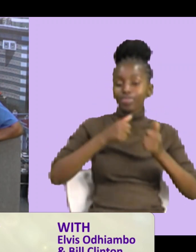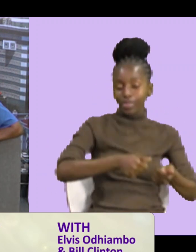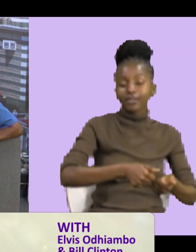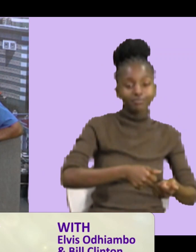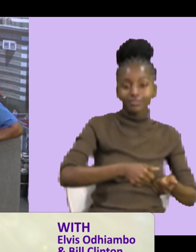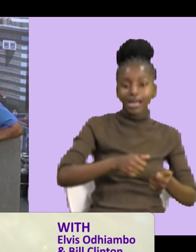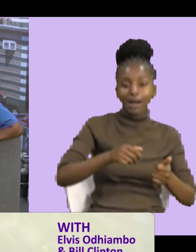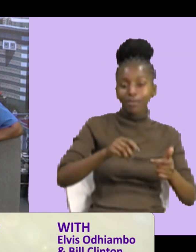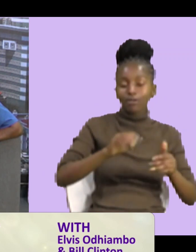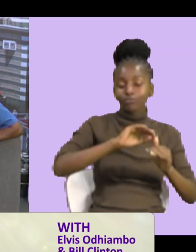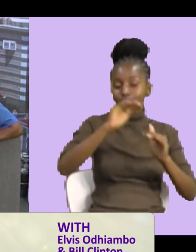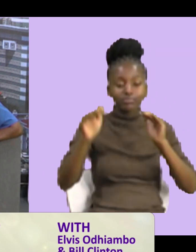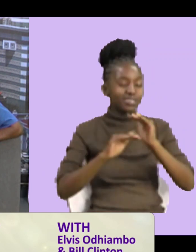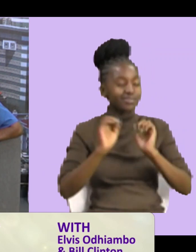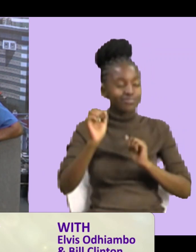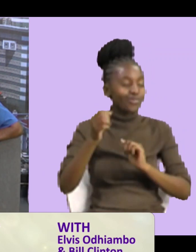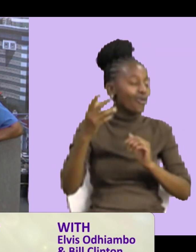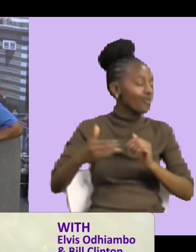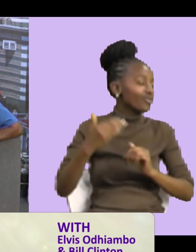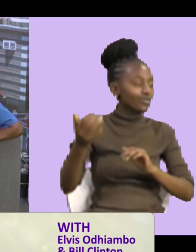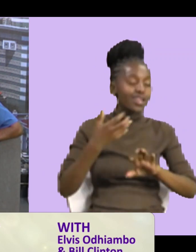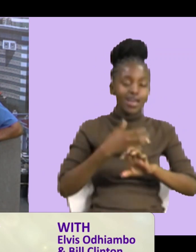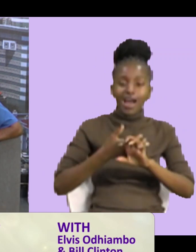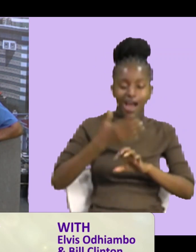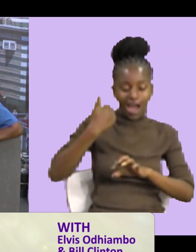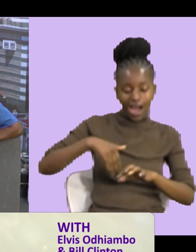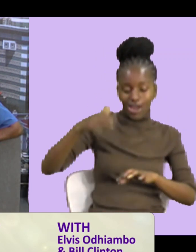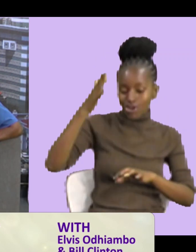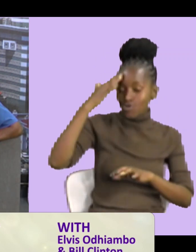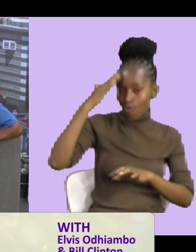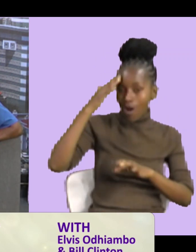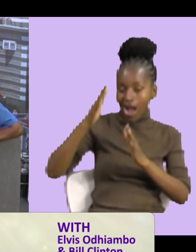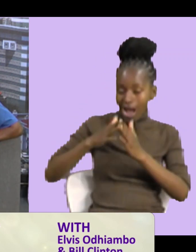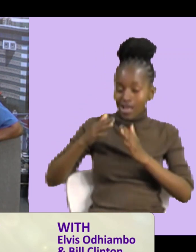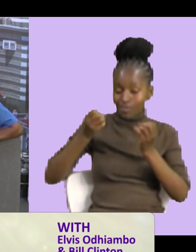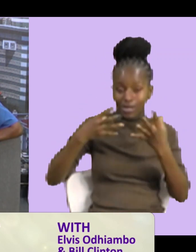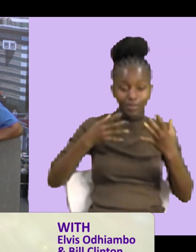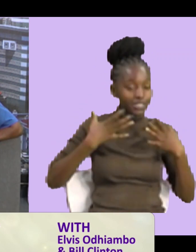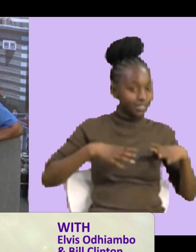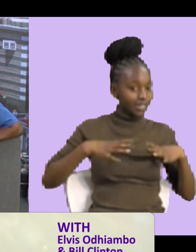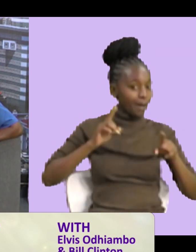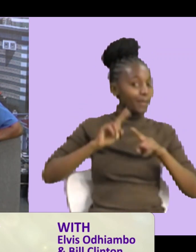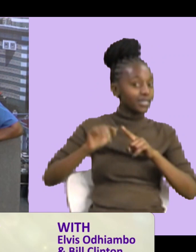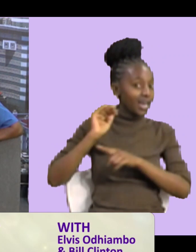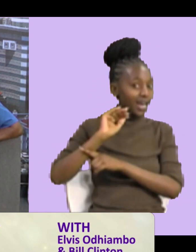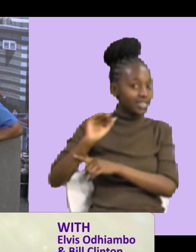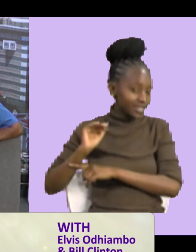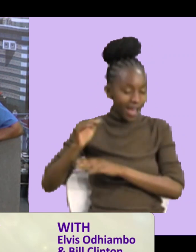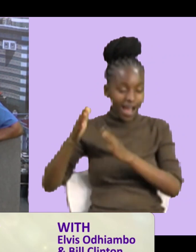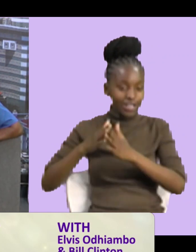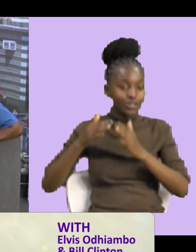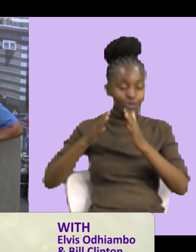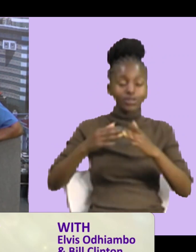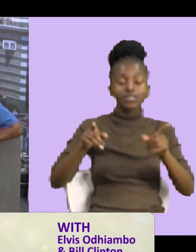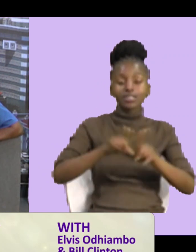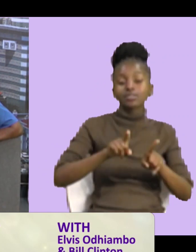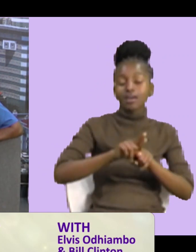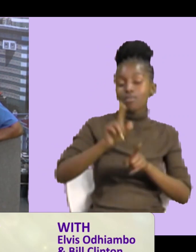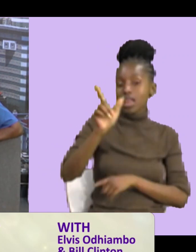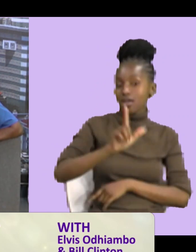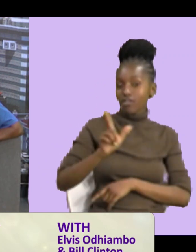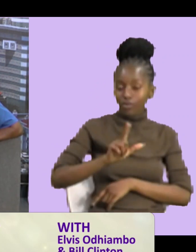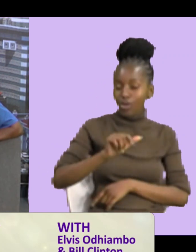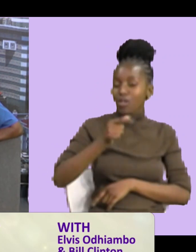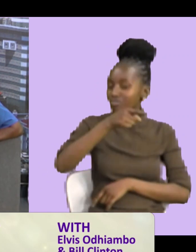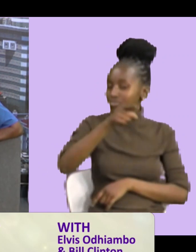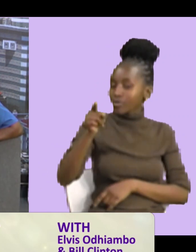top seat. Many have tried. Ask Arsenal. Many have tried. Ask Arsenal. Ask Liverpool. They have really tried to come back